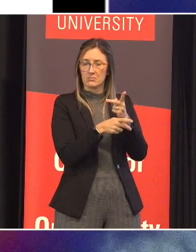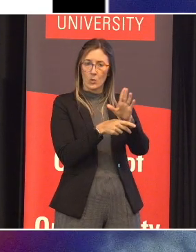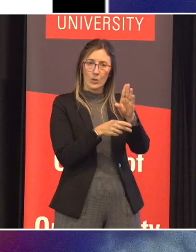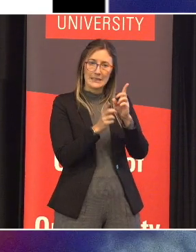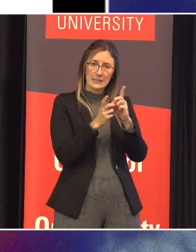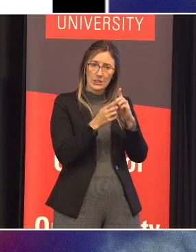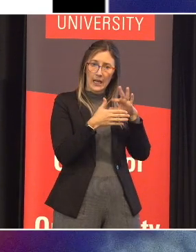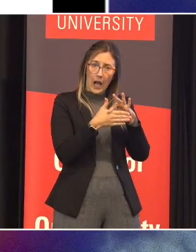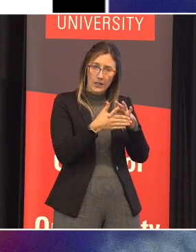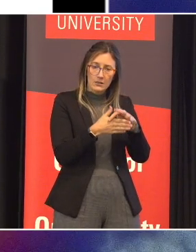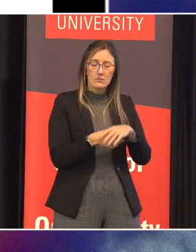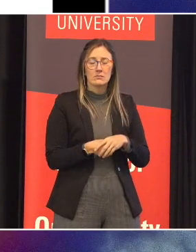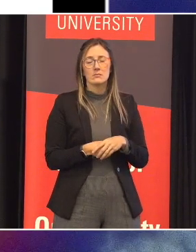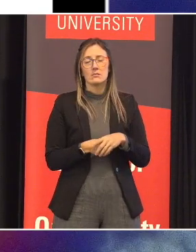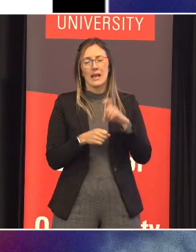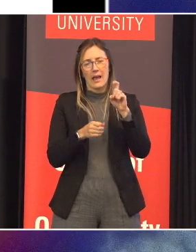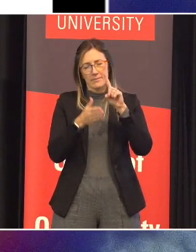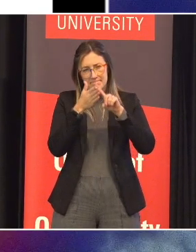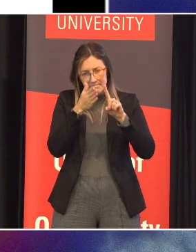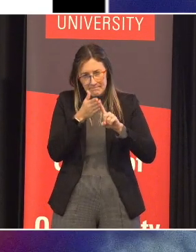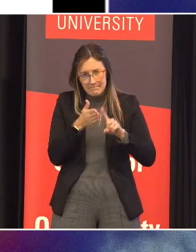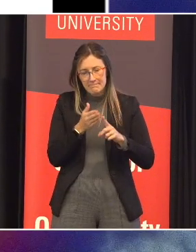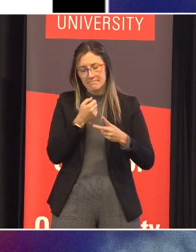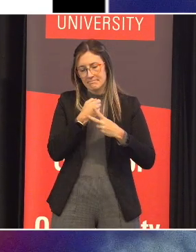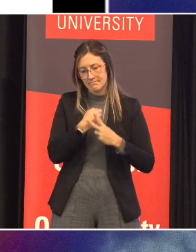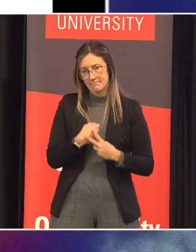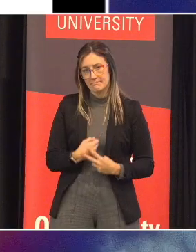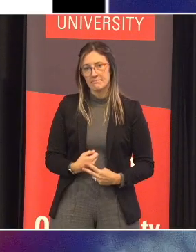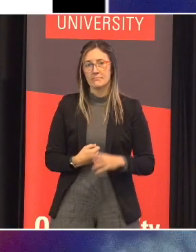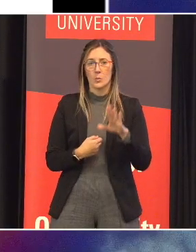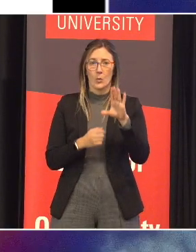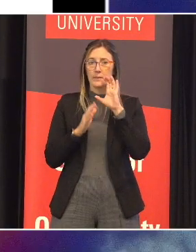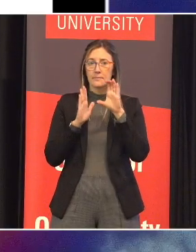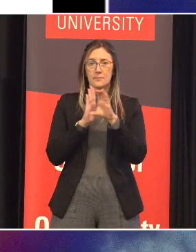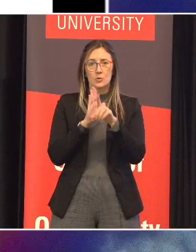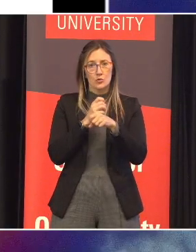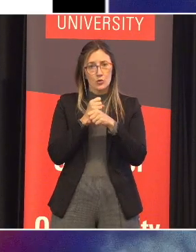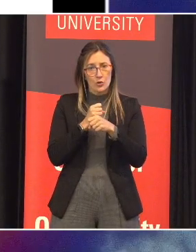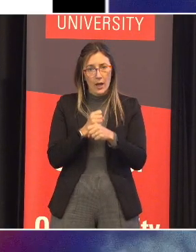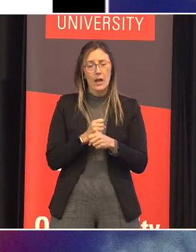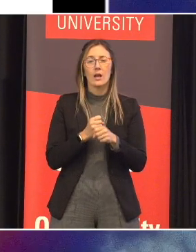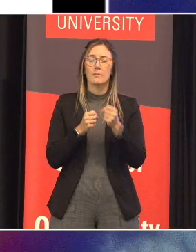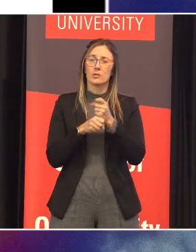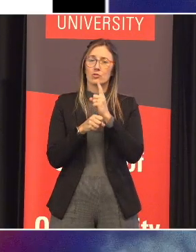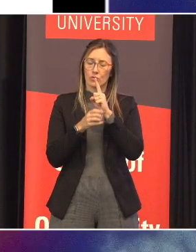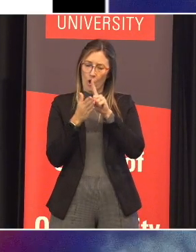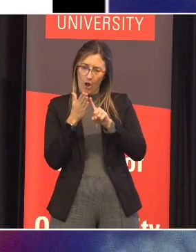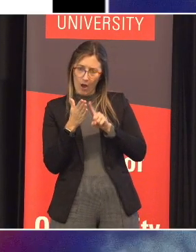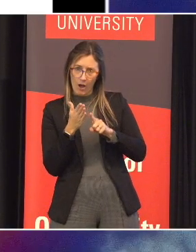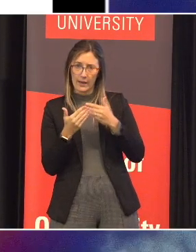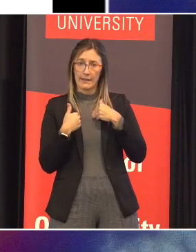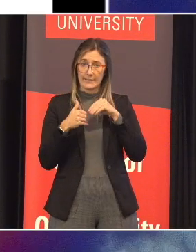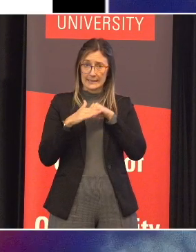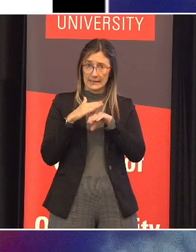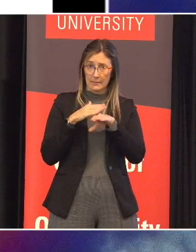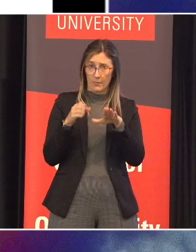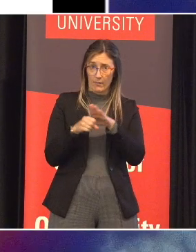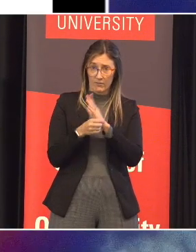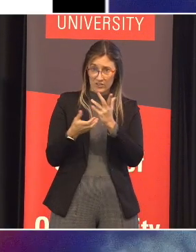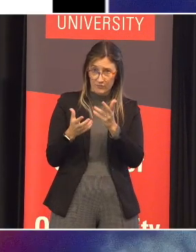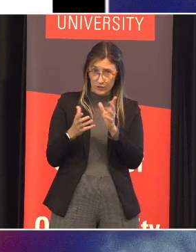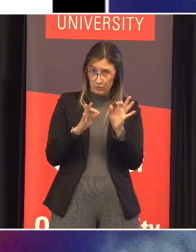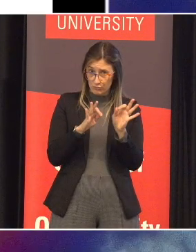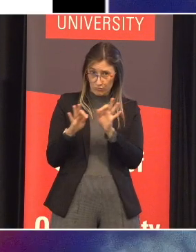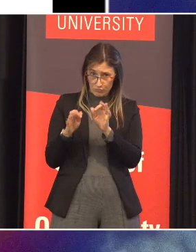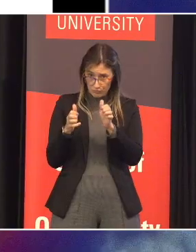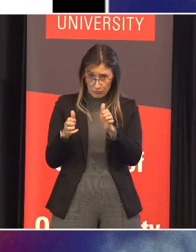Inventory the digital items you create, manage, or purchase. Audit them for that accessibility. And then